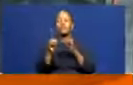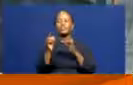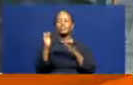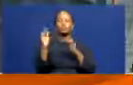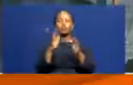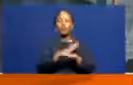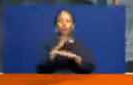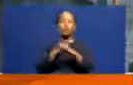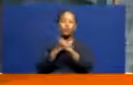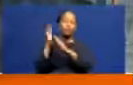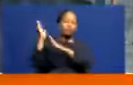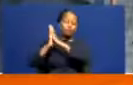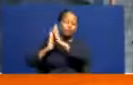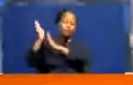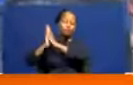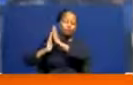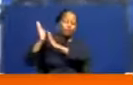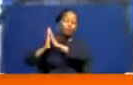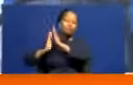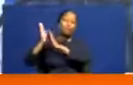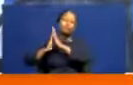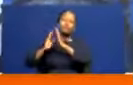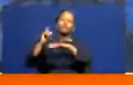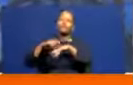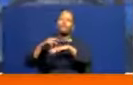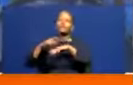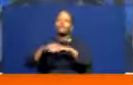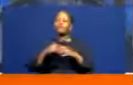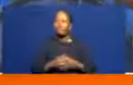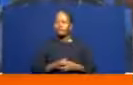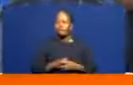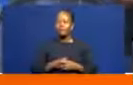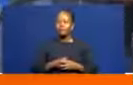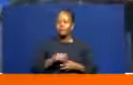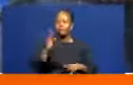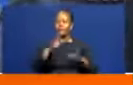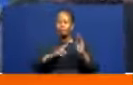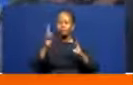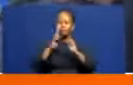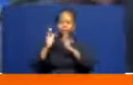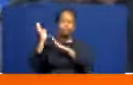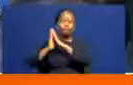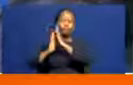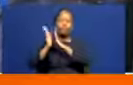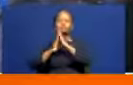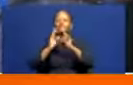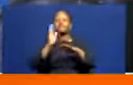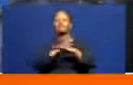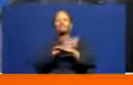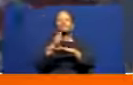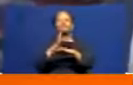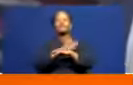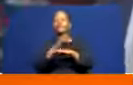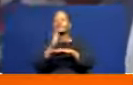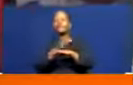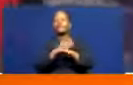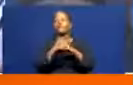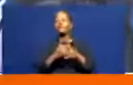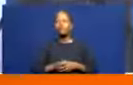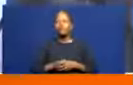Come on, DJ. One jump from South Africa, please. In the spirit of